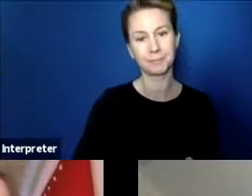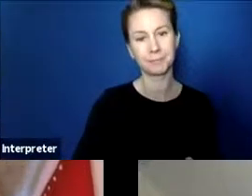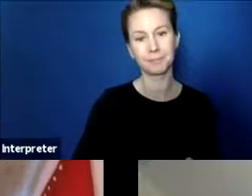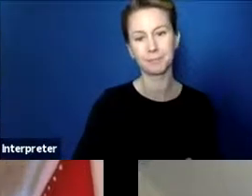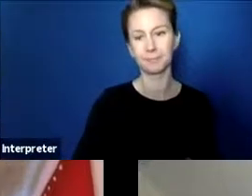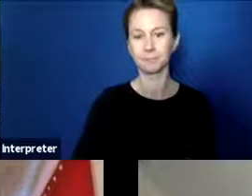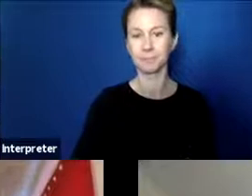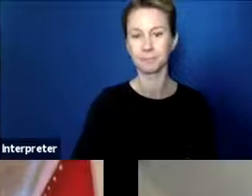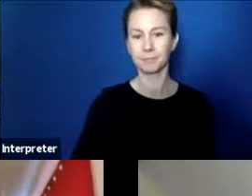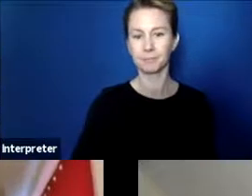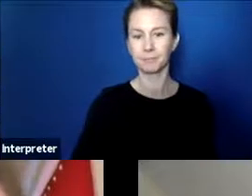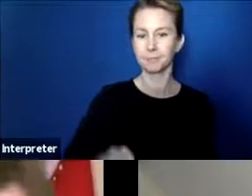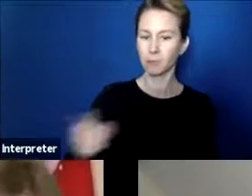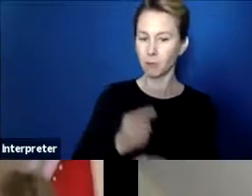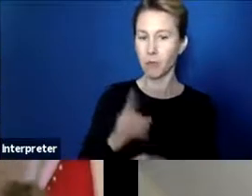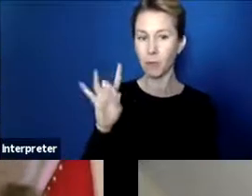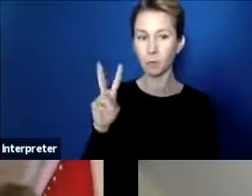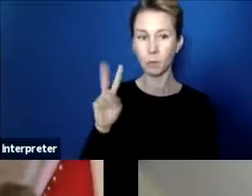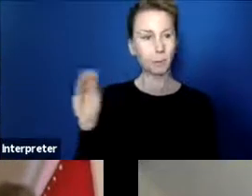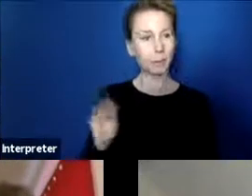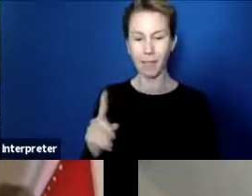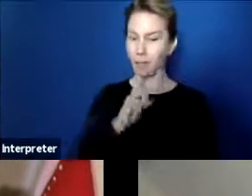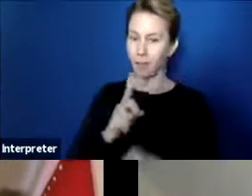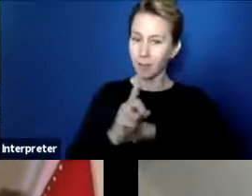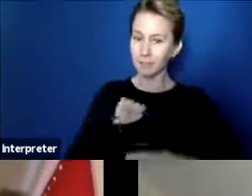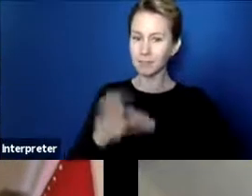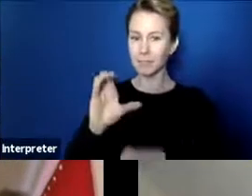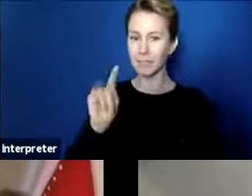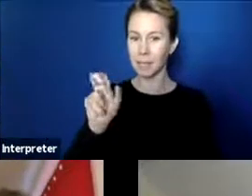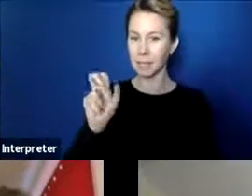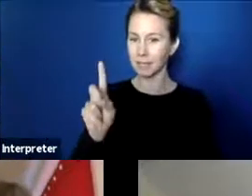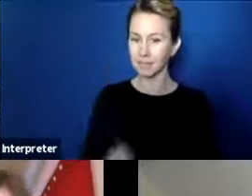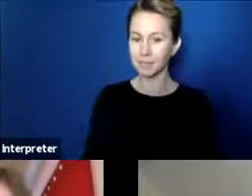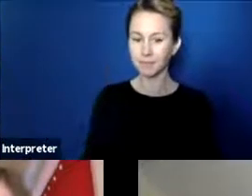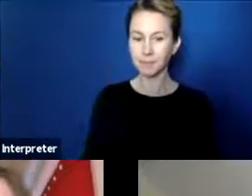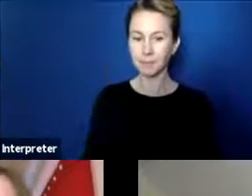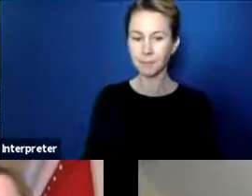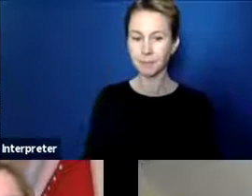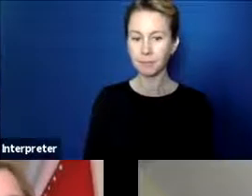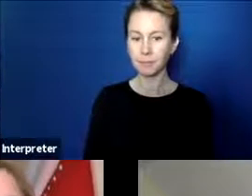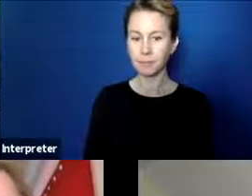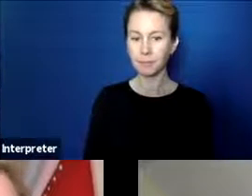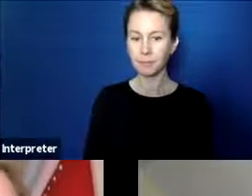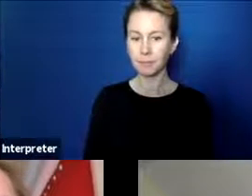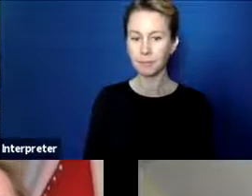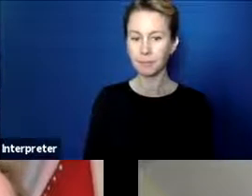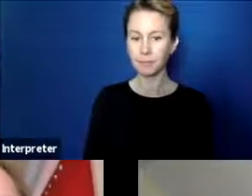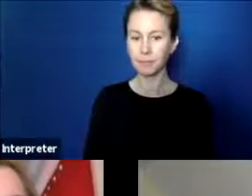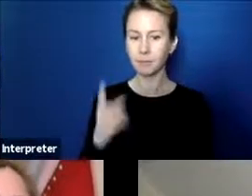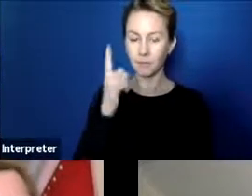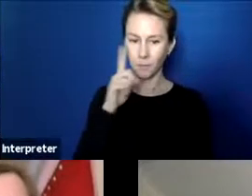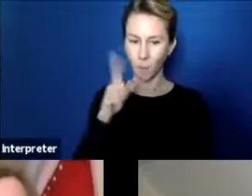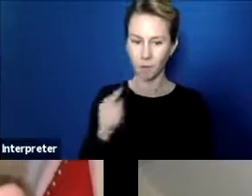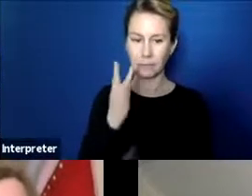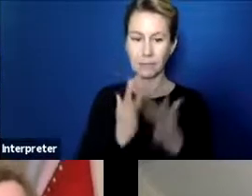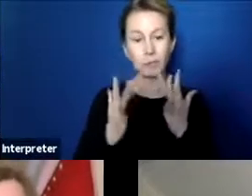I didn't dial in at 10 to 10 or 9:50. So. Okay, the results are in, and you're